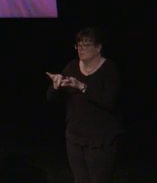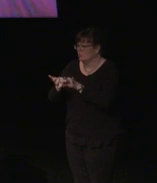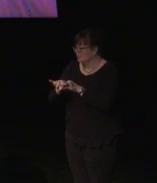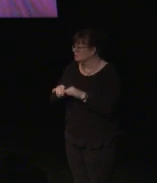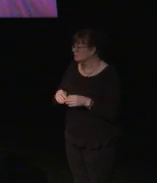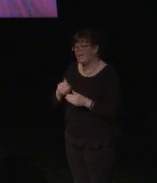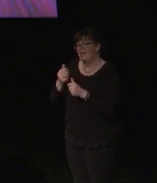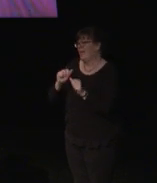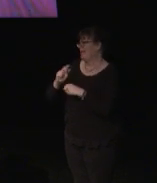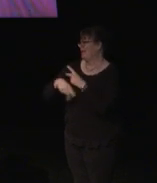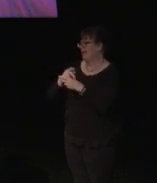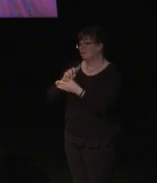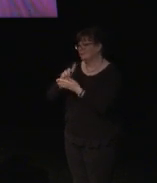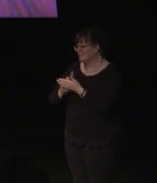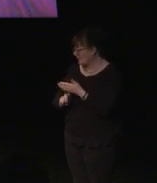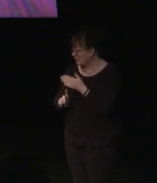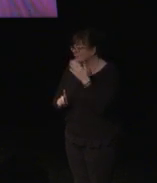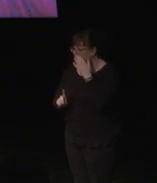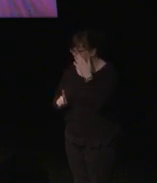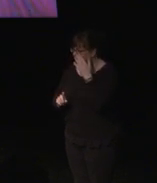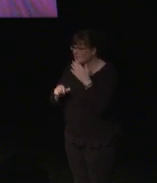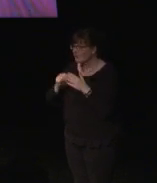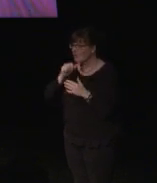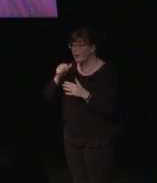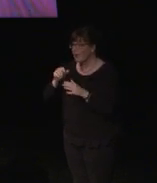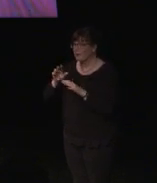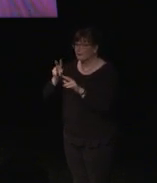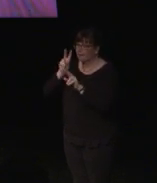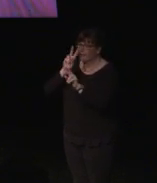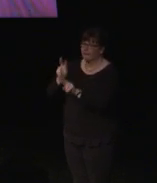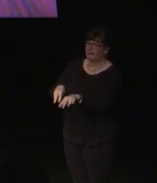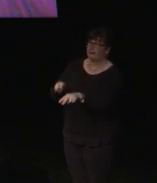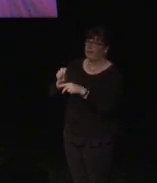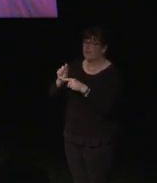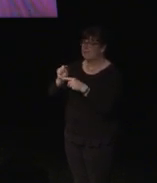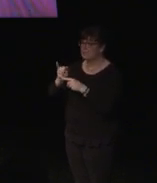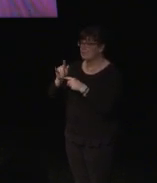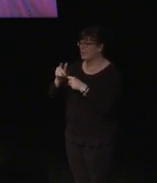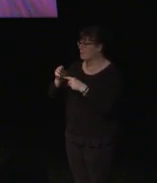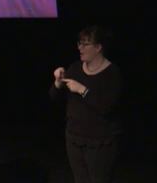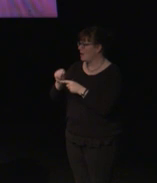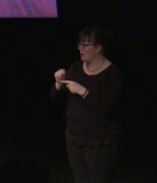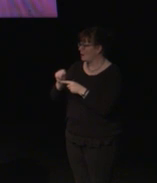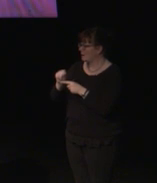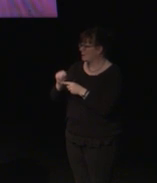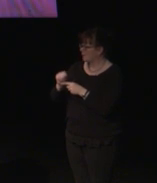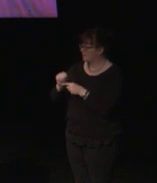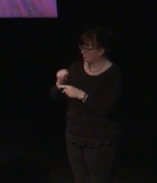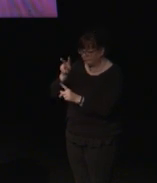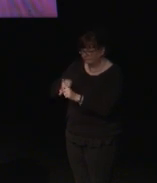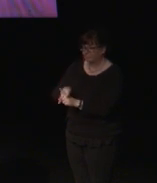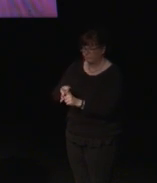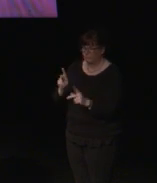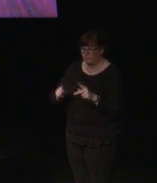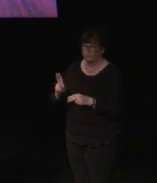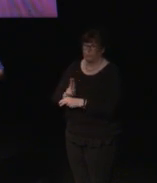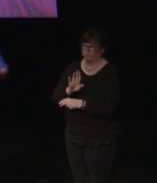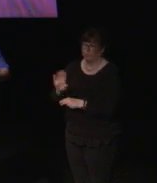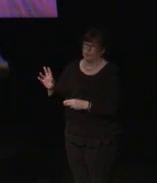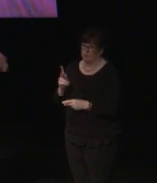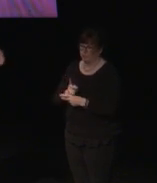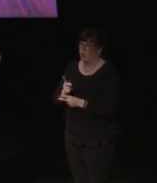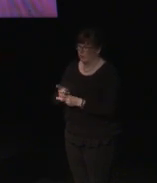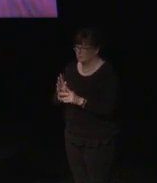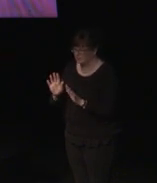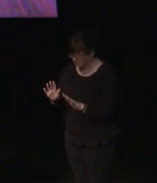type of design, not stigmatizing people from who use your product. Okay, I get